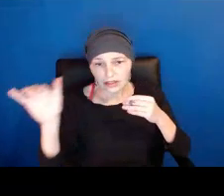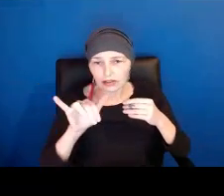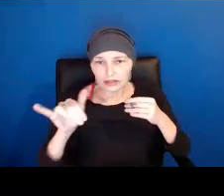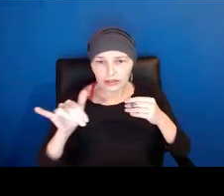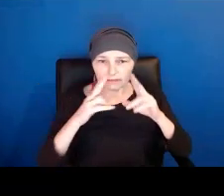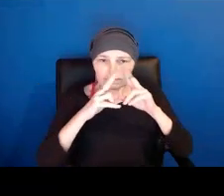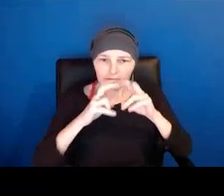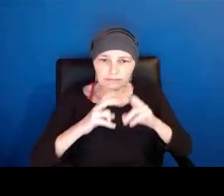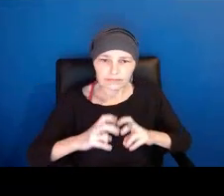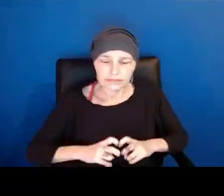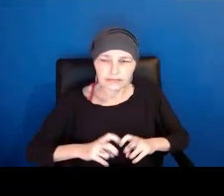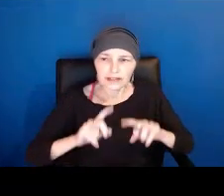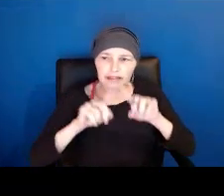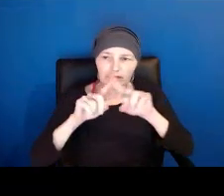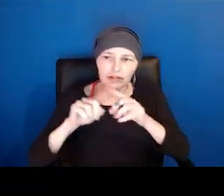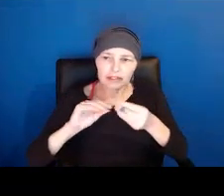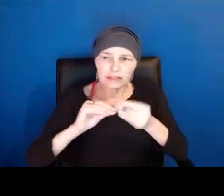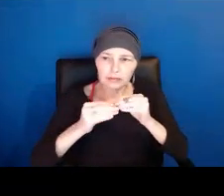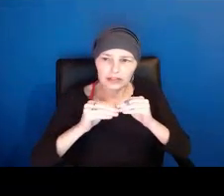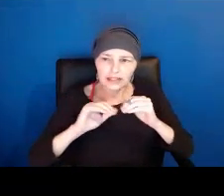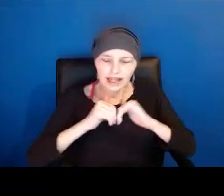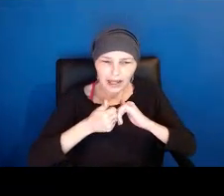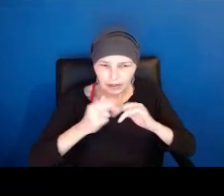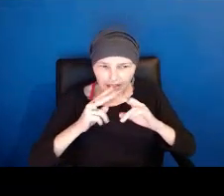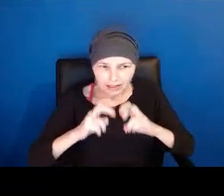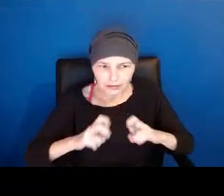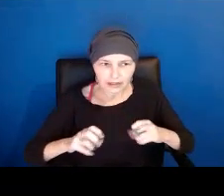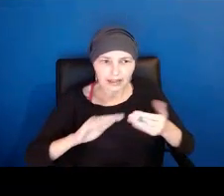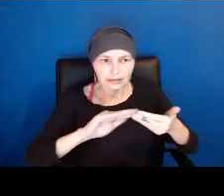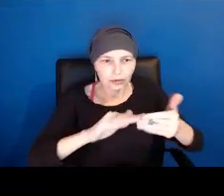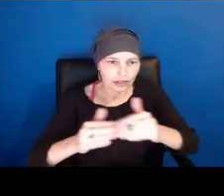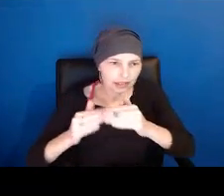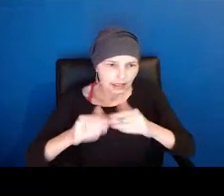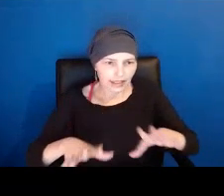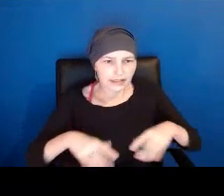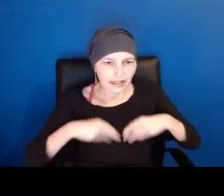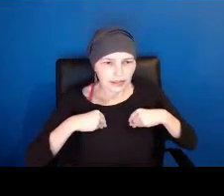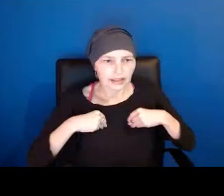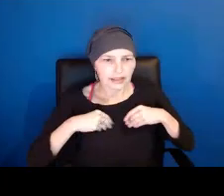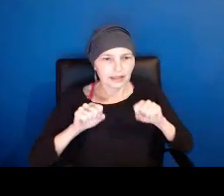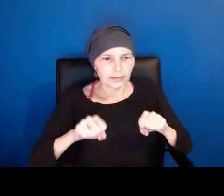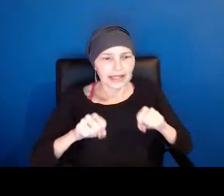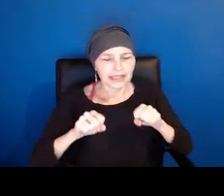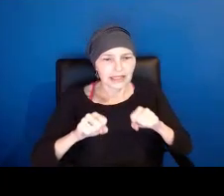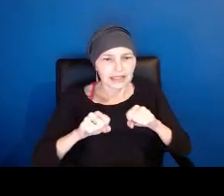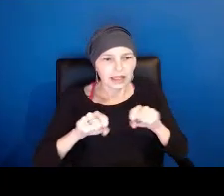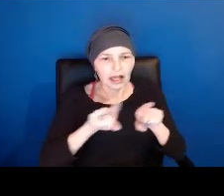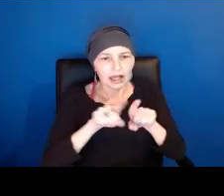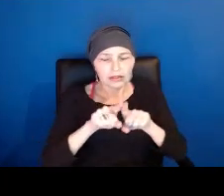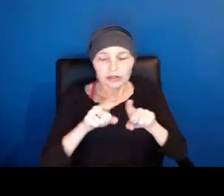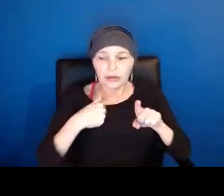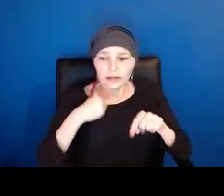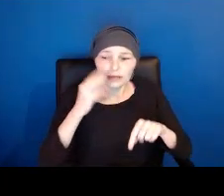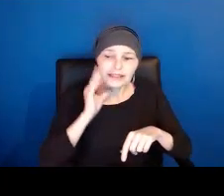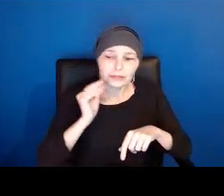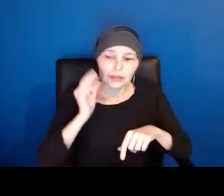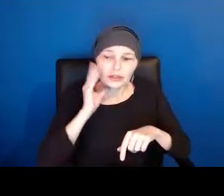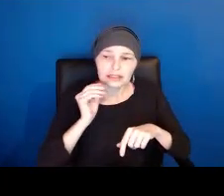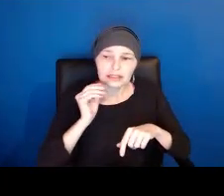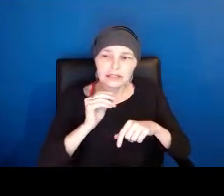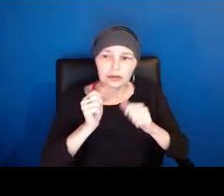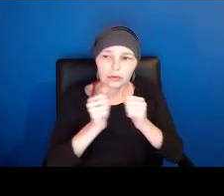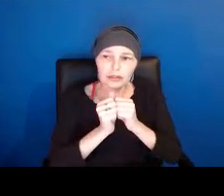equity metrics and ways to assess community adaptive capacity. I'm also experienced